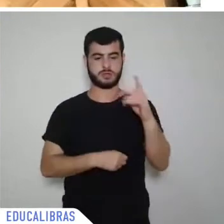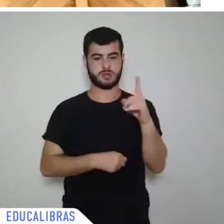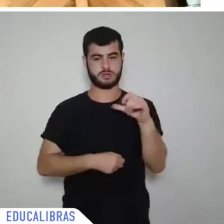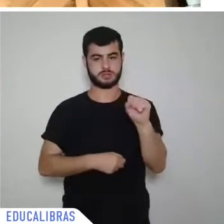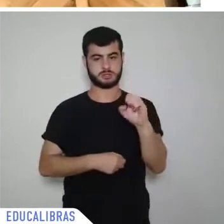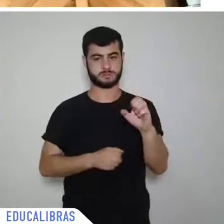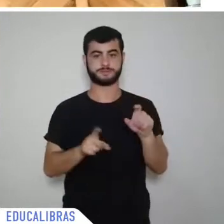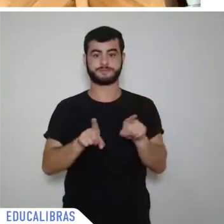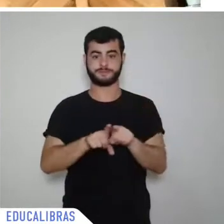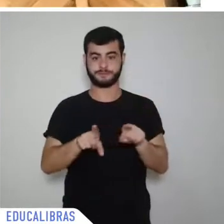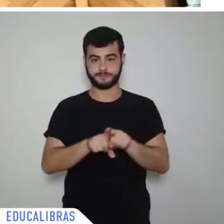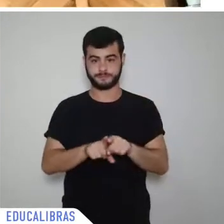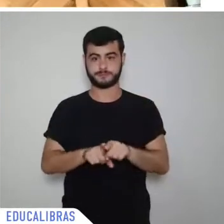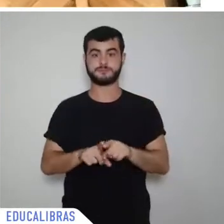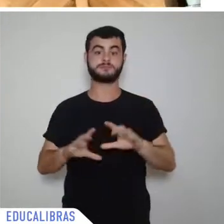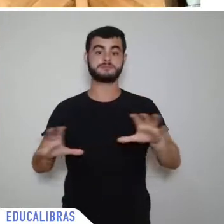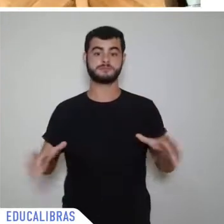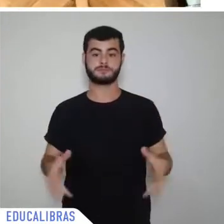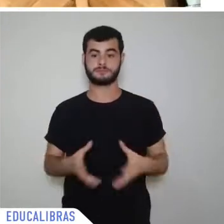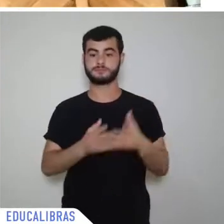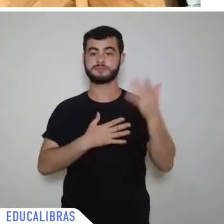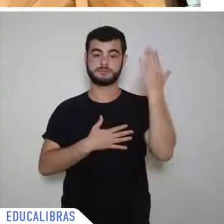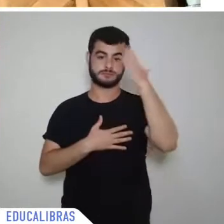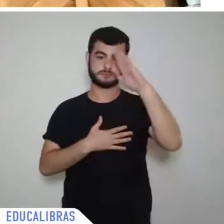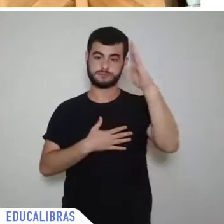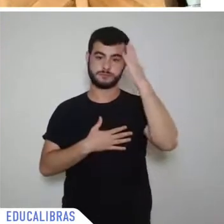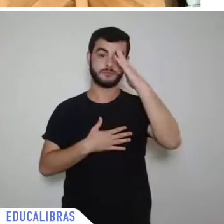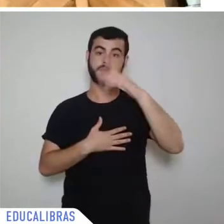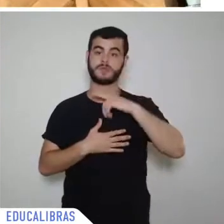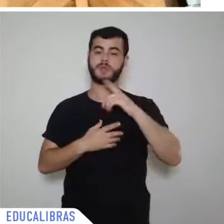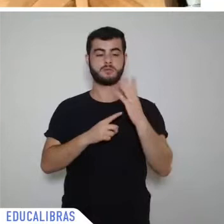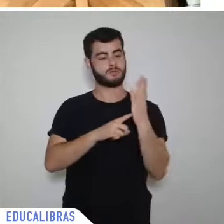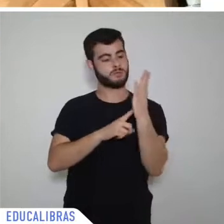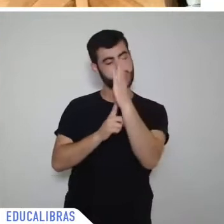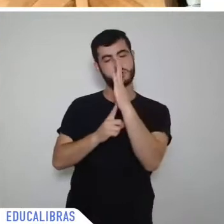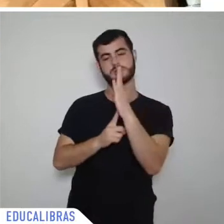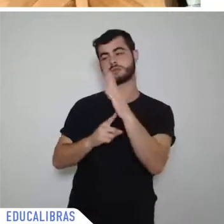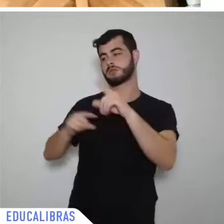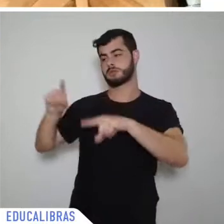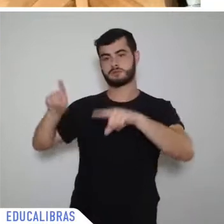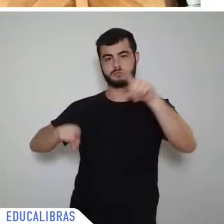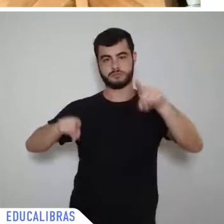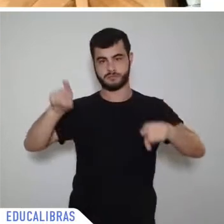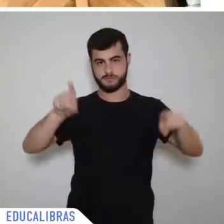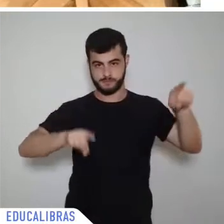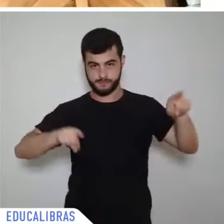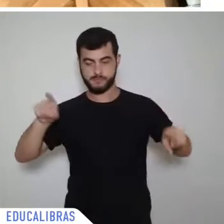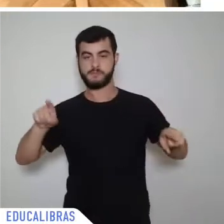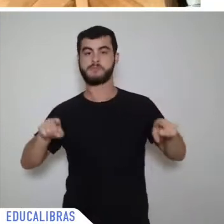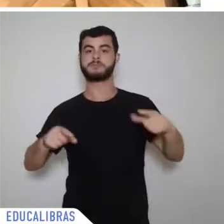Because data have not allowed me to bring any other markers